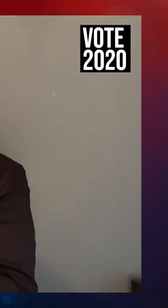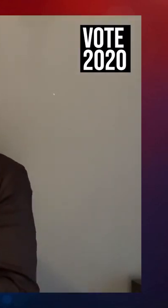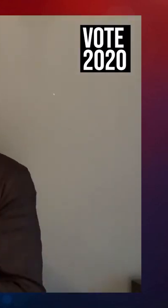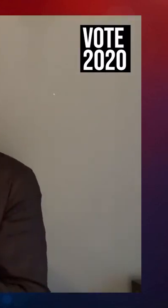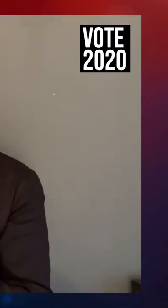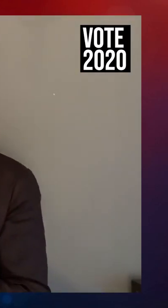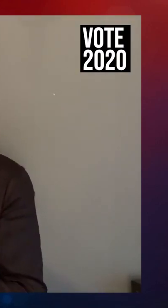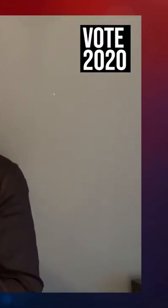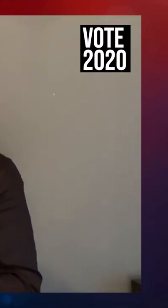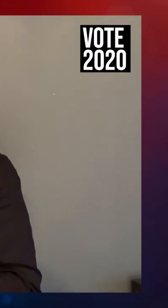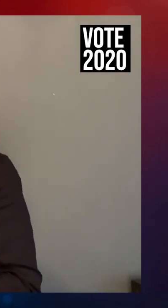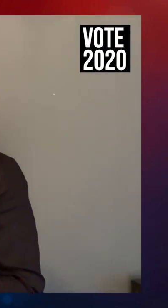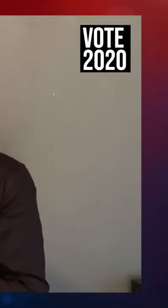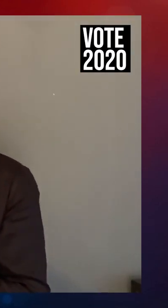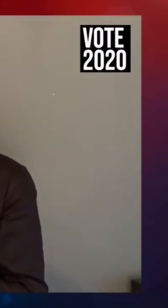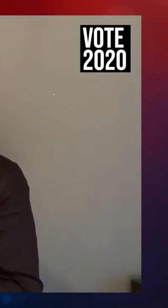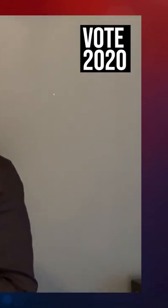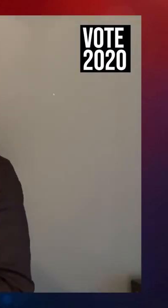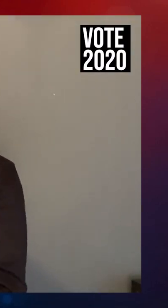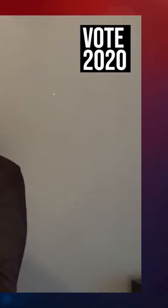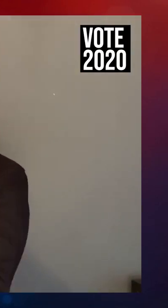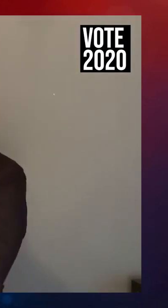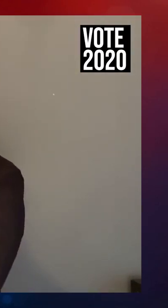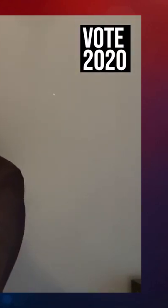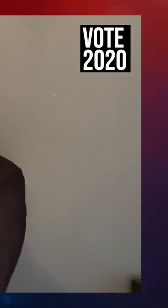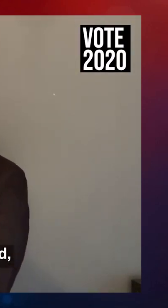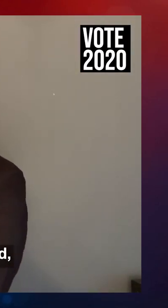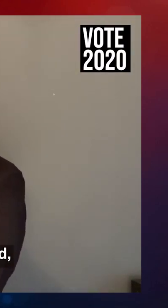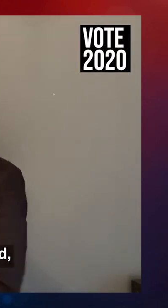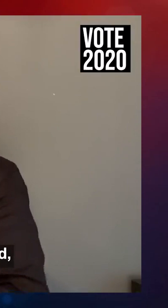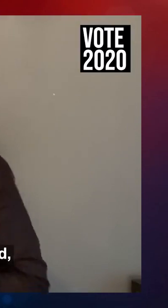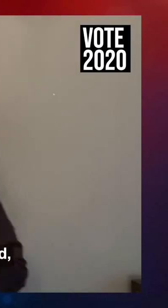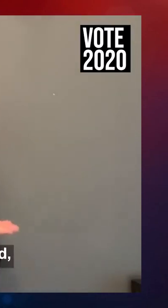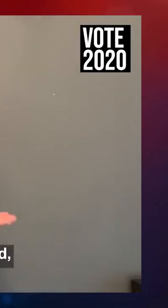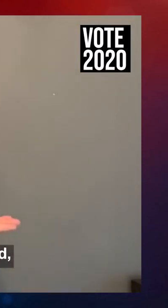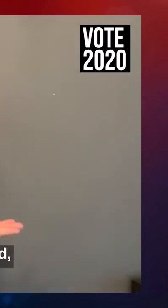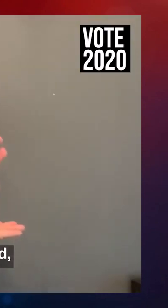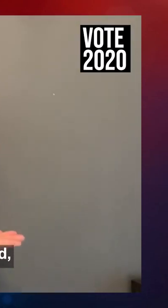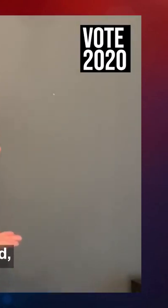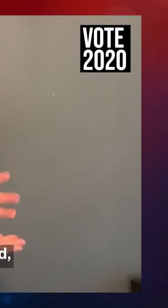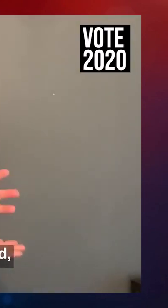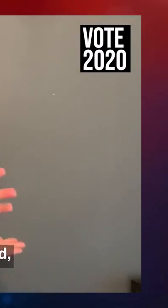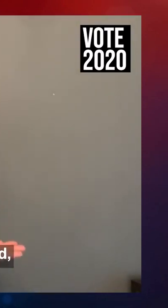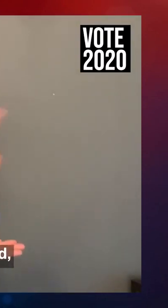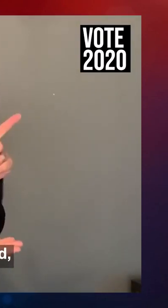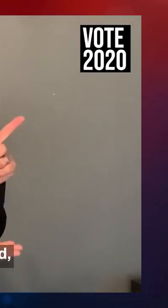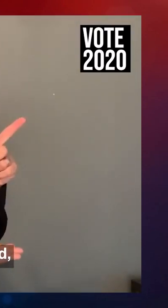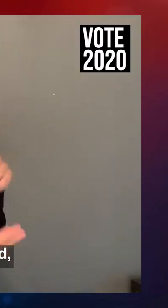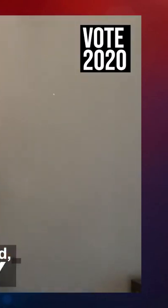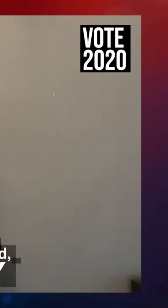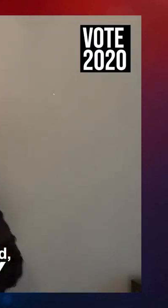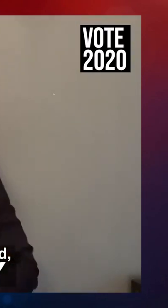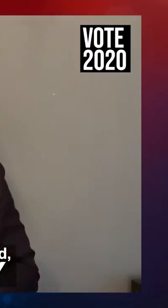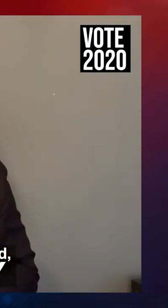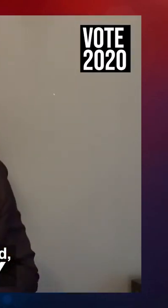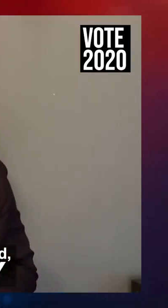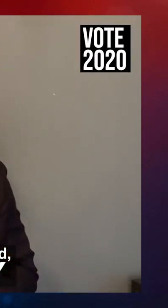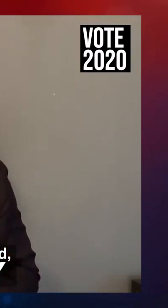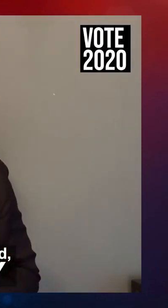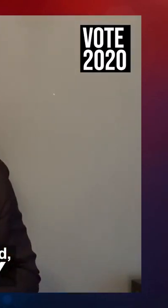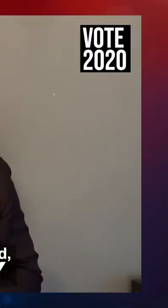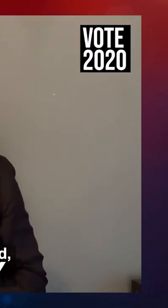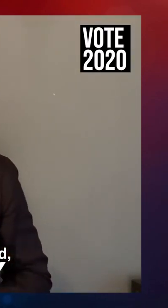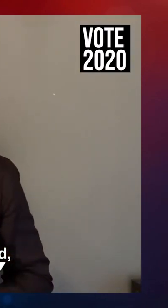Once you finish filling out your ballot and sign it, don't let your ballot lay around. Mail